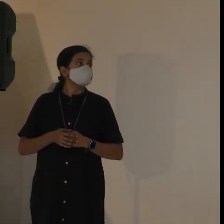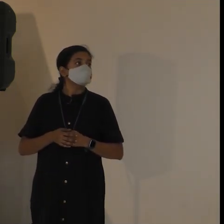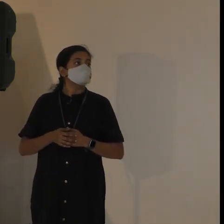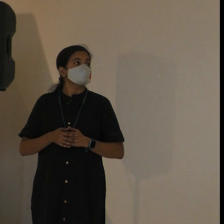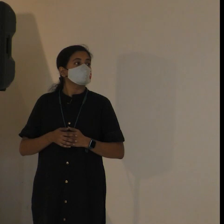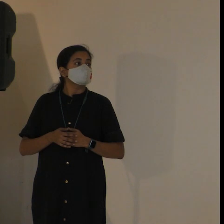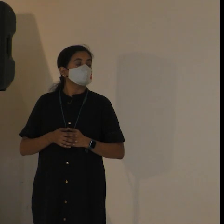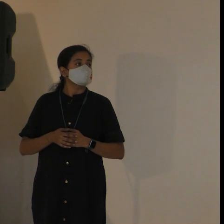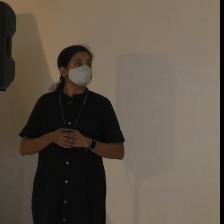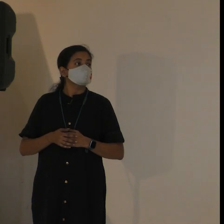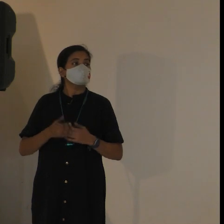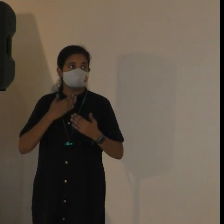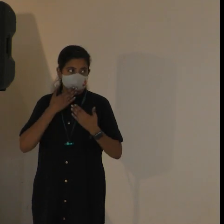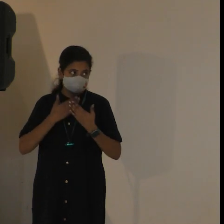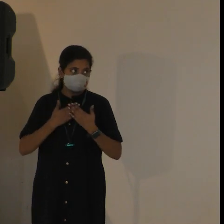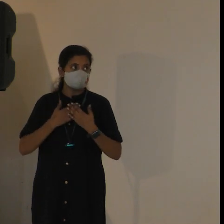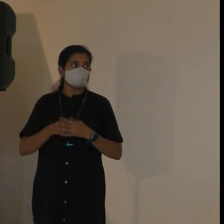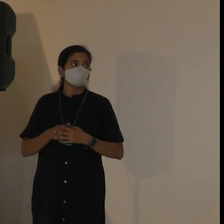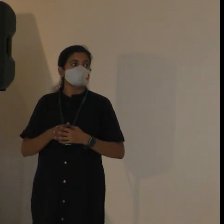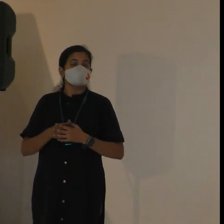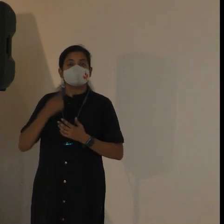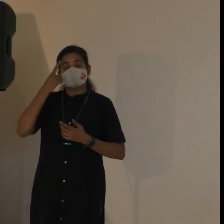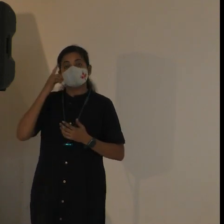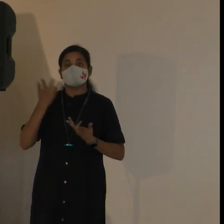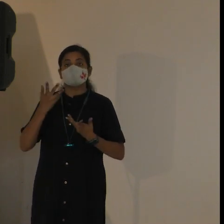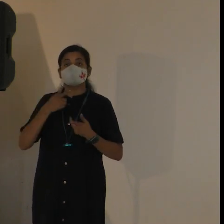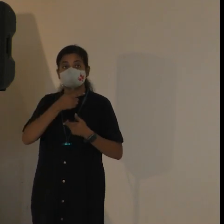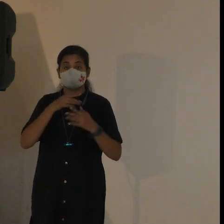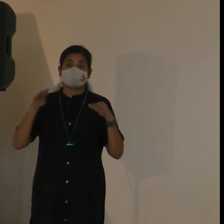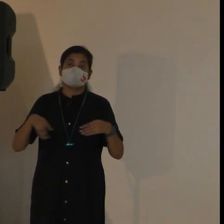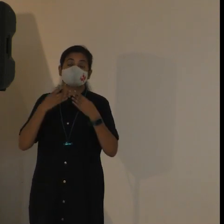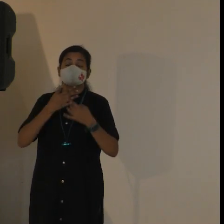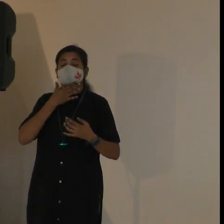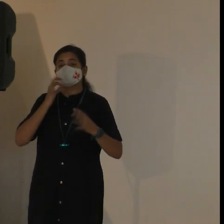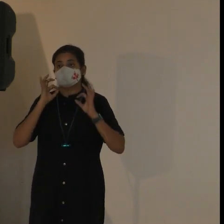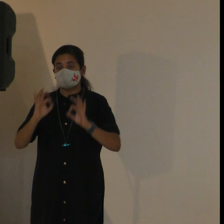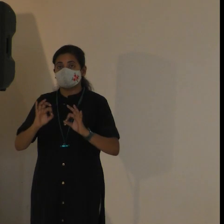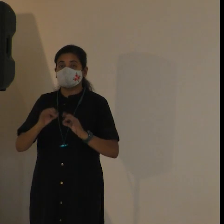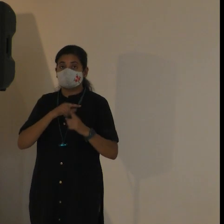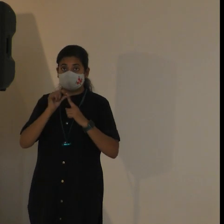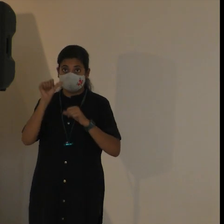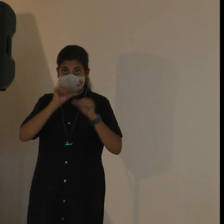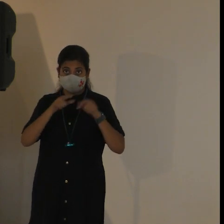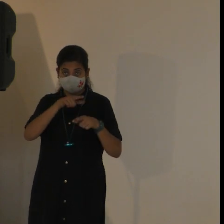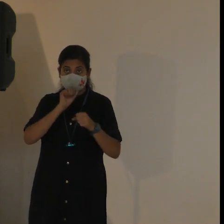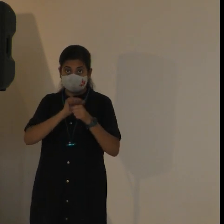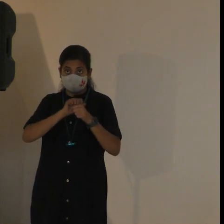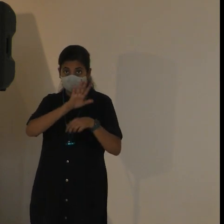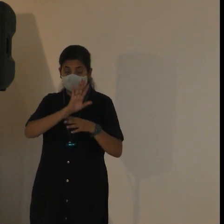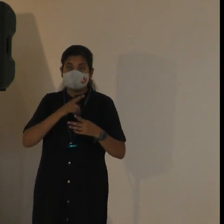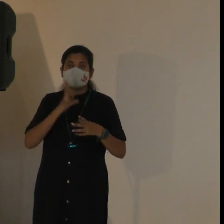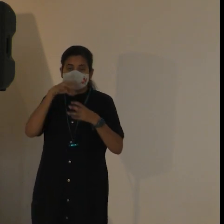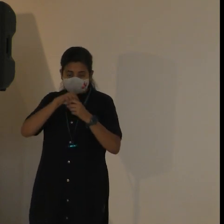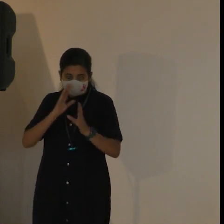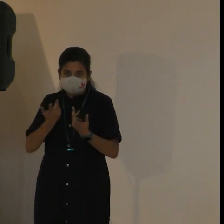So, thank you, basically, for a very delightful introduction into the projects that you all are